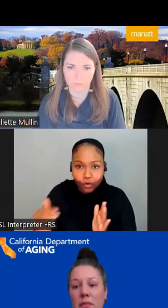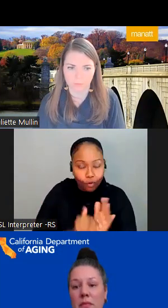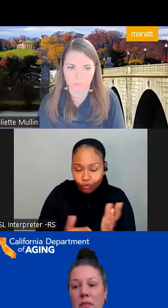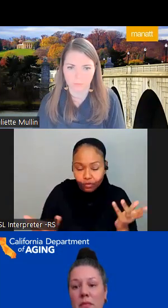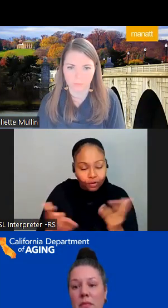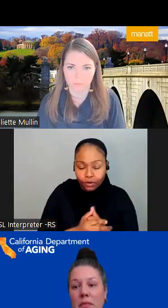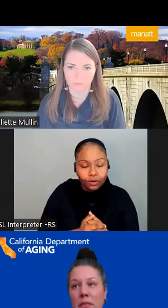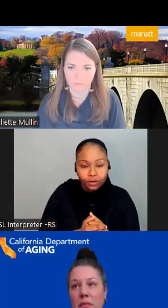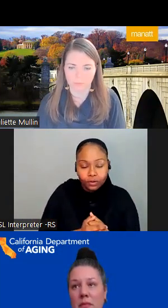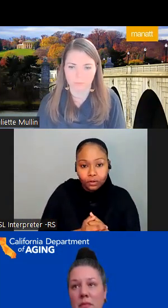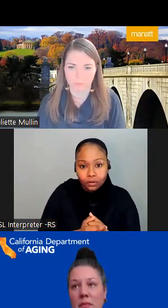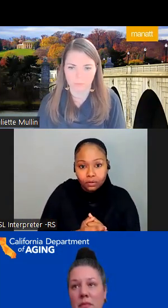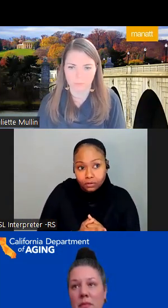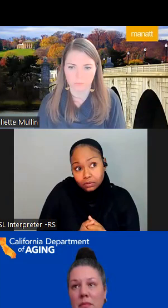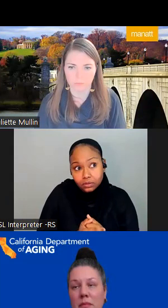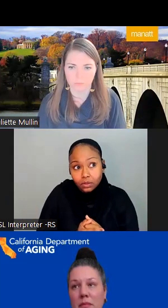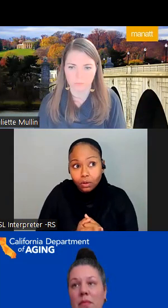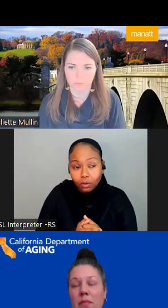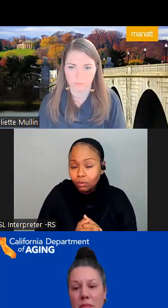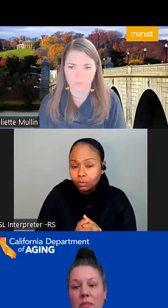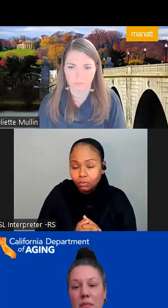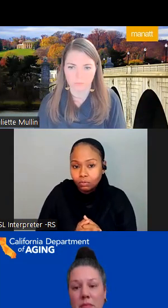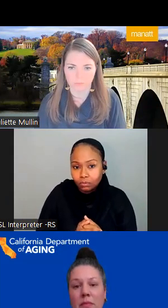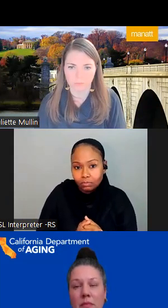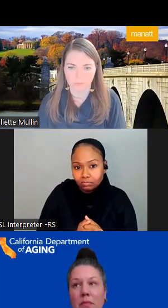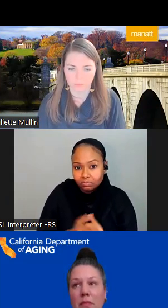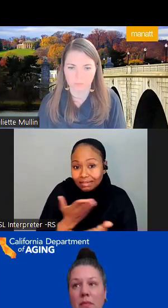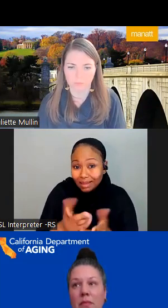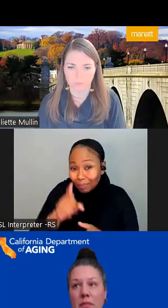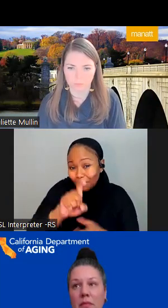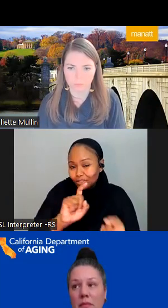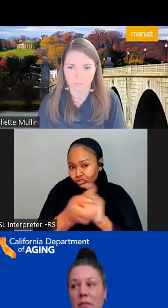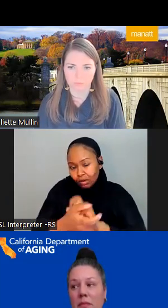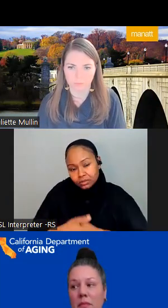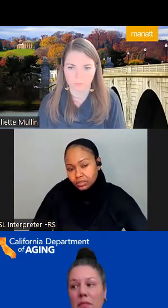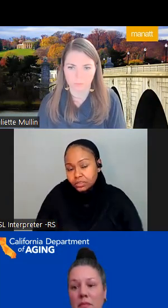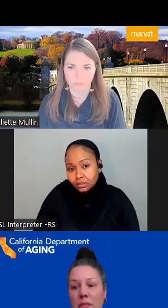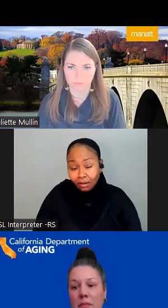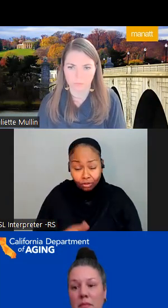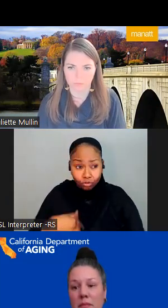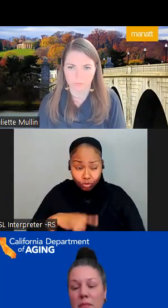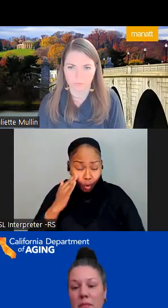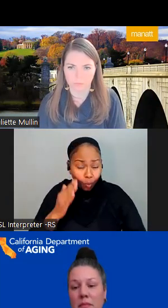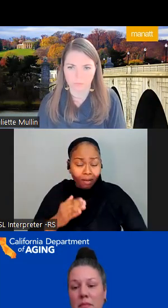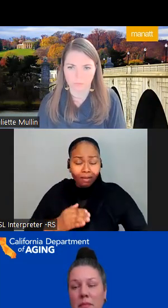So there has to be something done about these things. You know, the families and